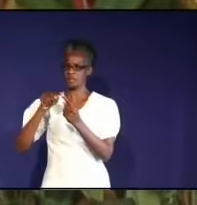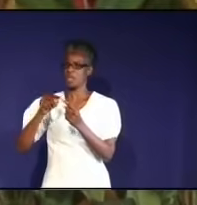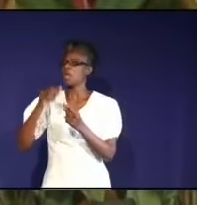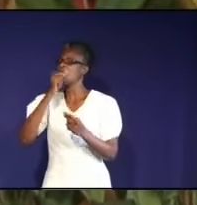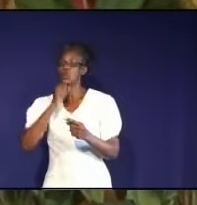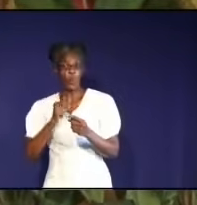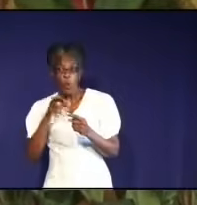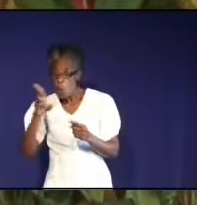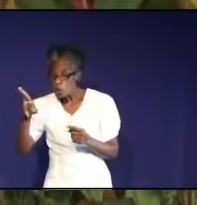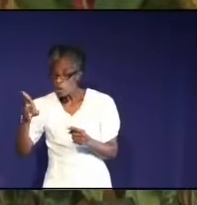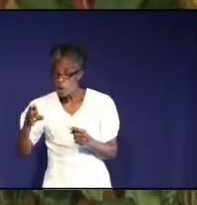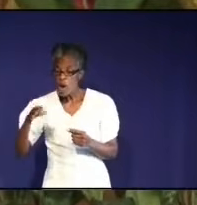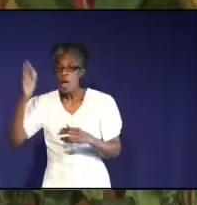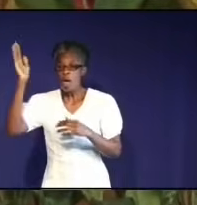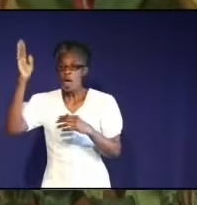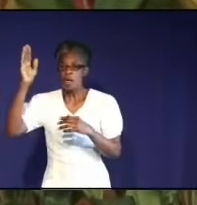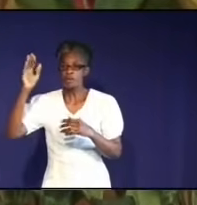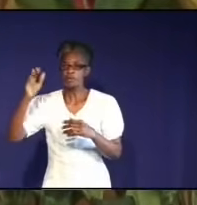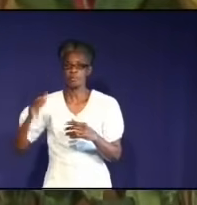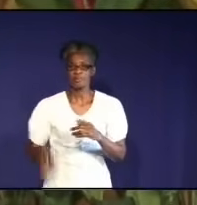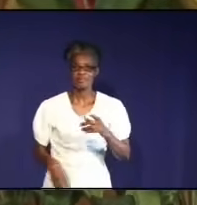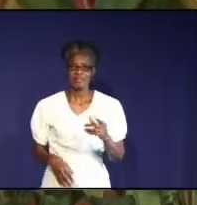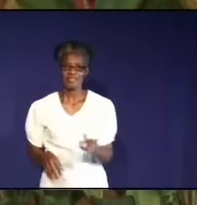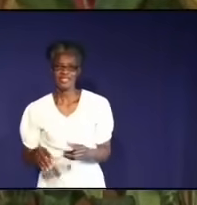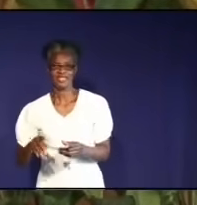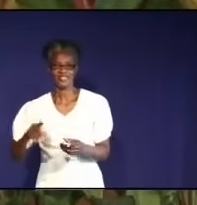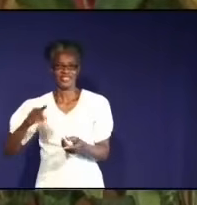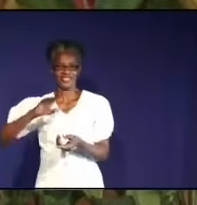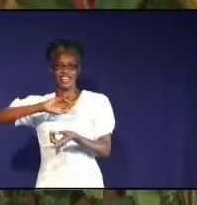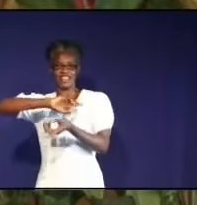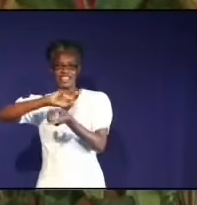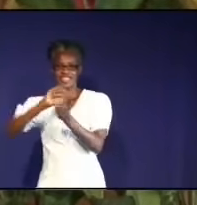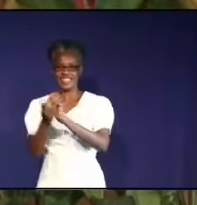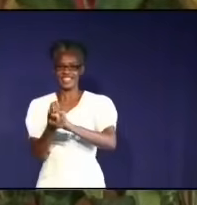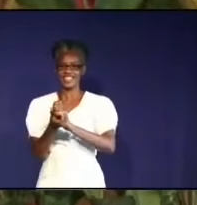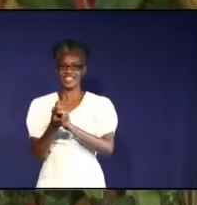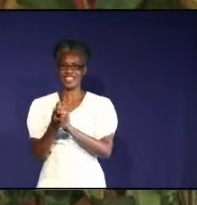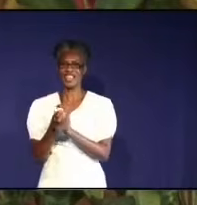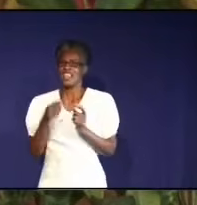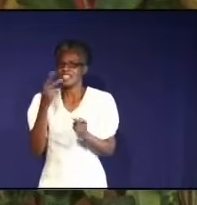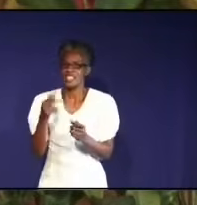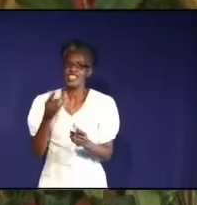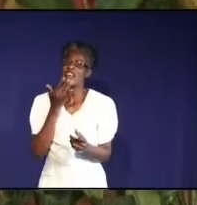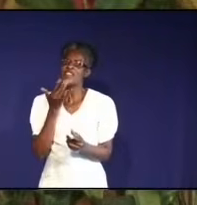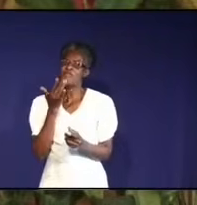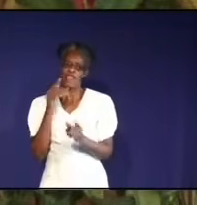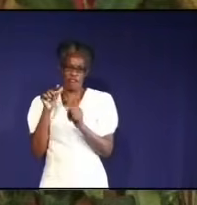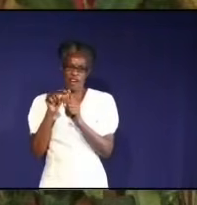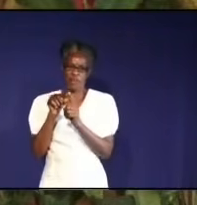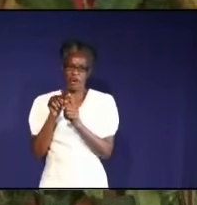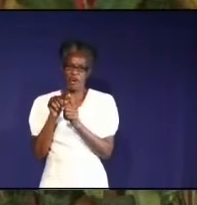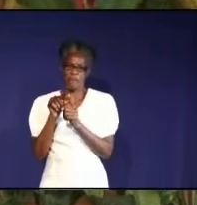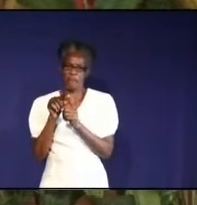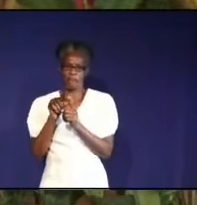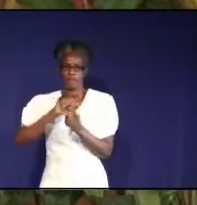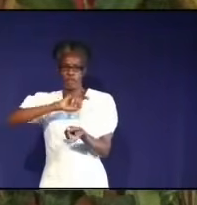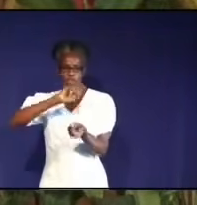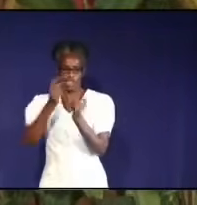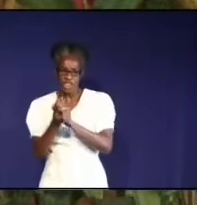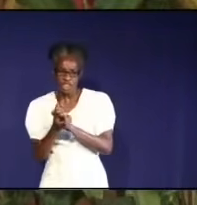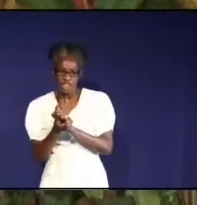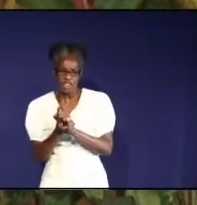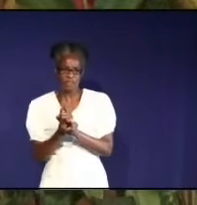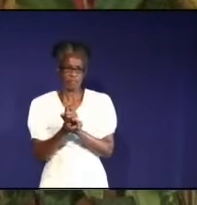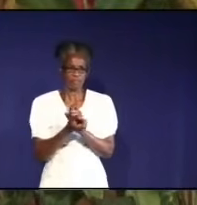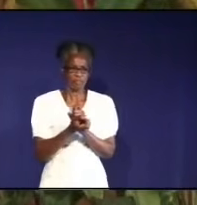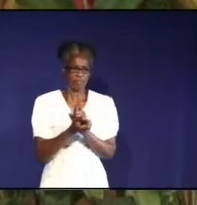than until. But until is seen as the preferred word in both